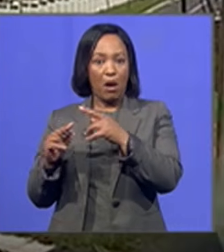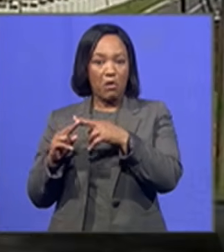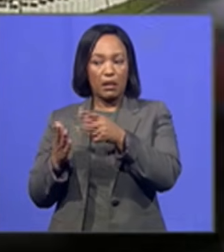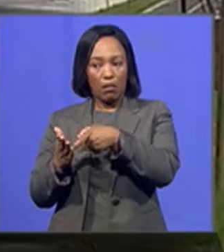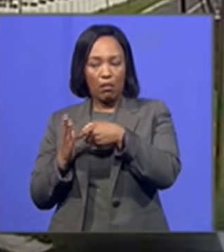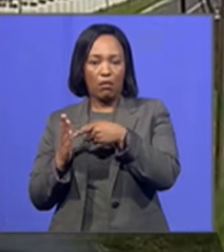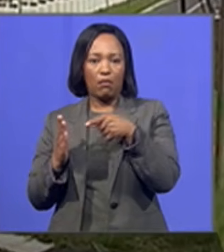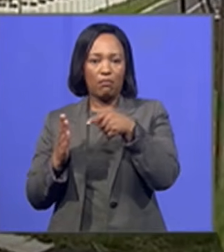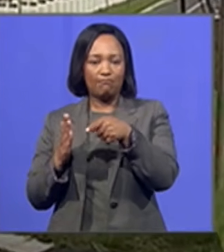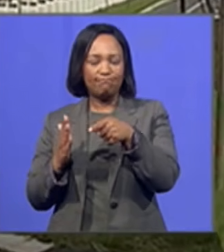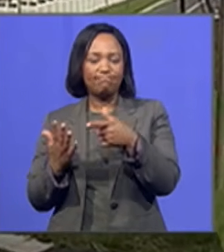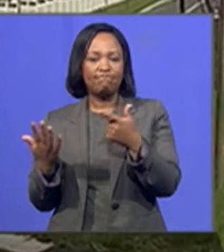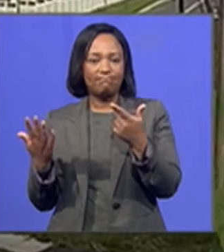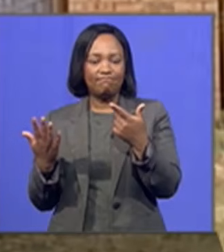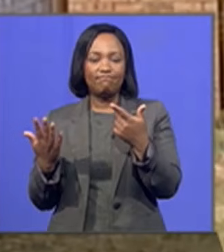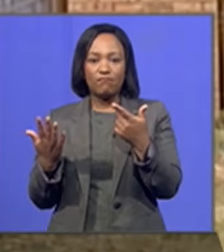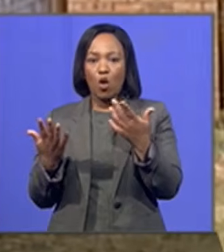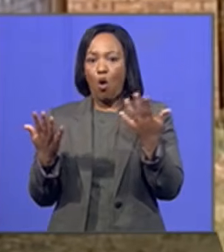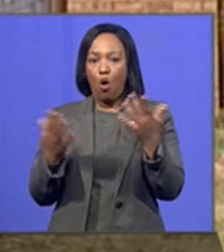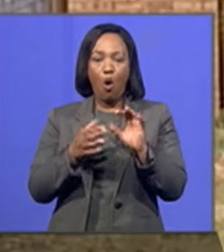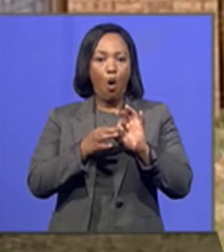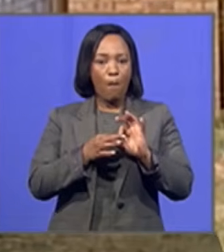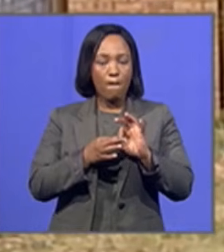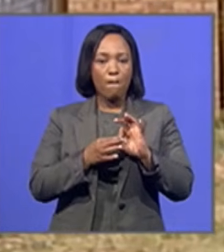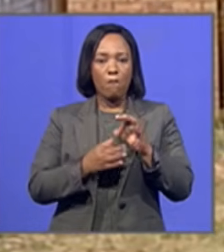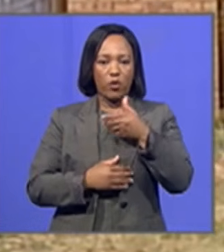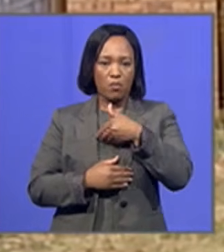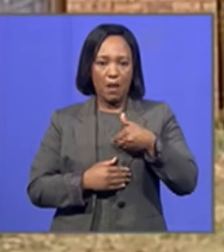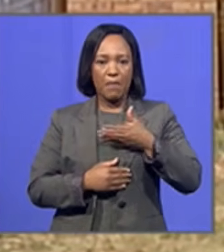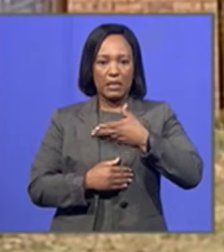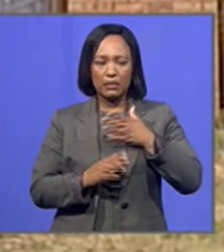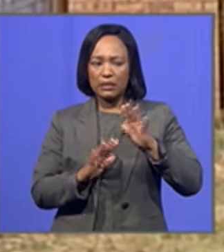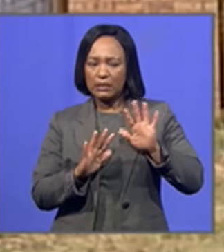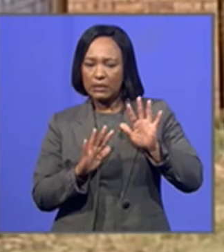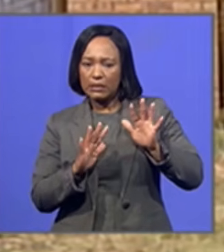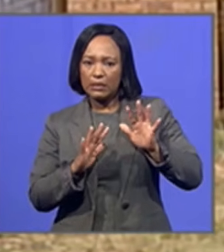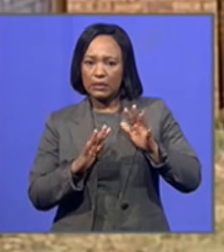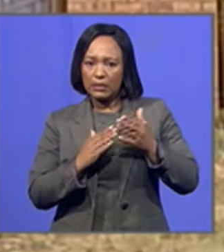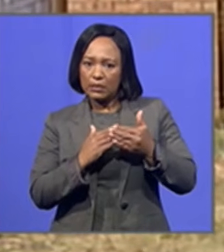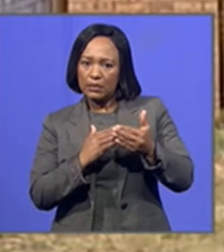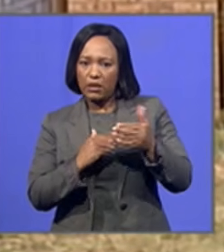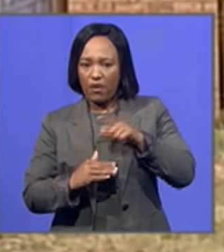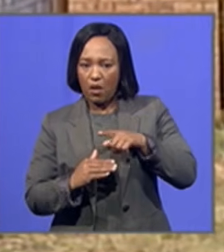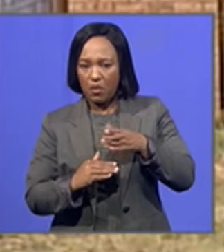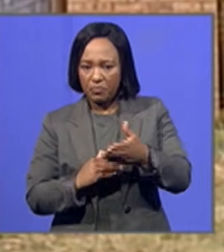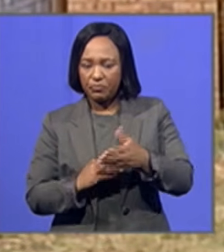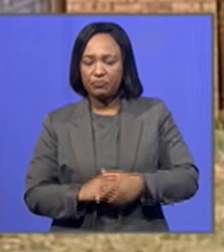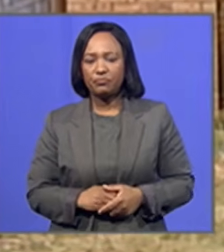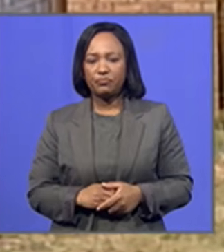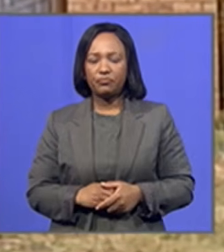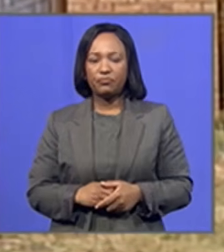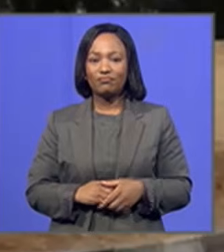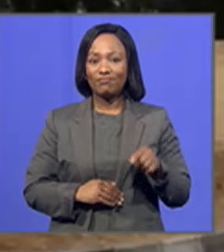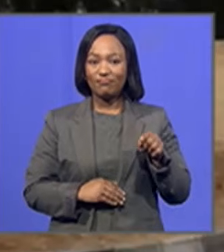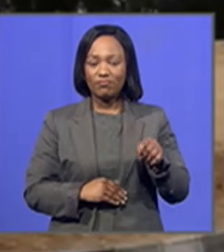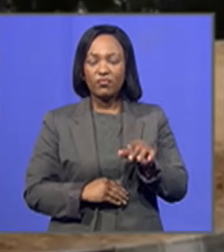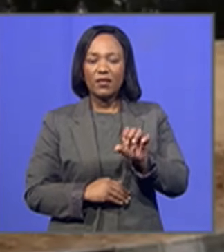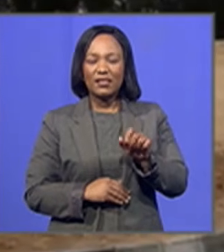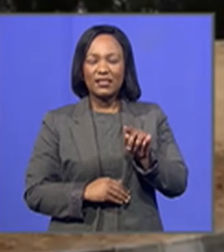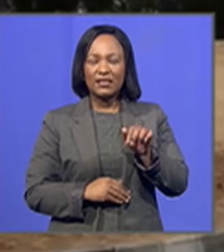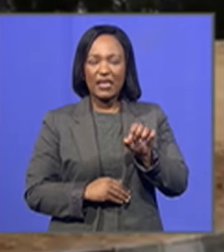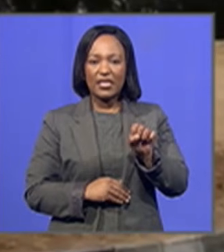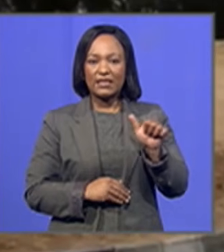would otherwise have been the case, or they're staying at home with mom and dad for a while longer. Stats SA e tla ntsha dipalopalo tsa ho